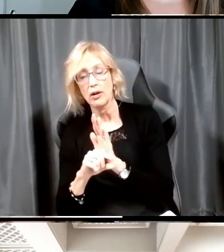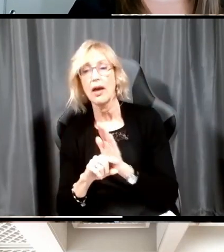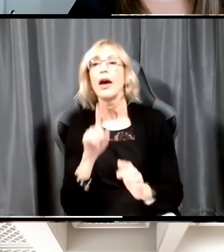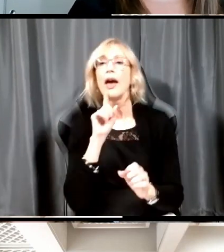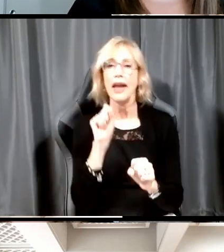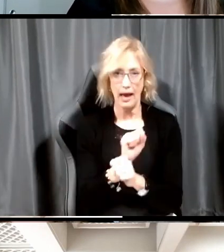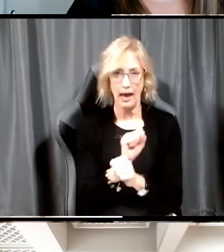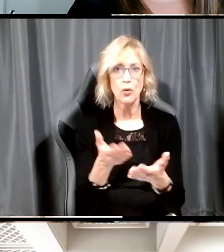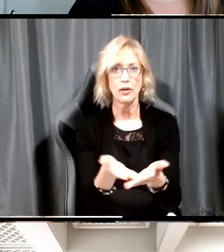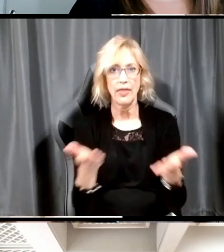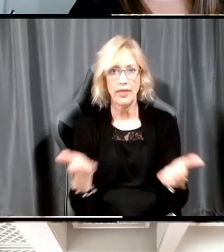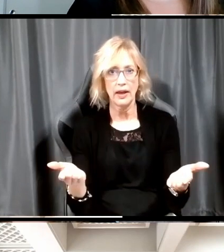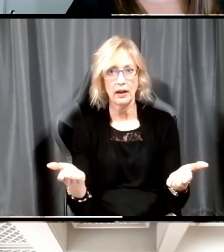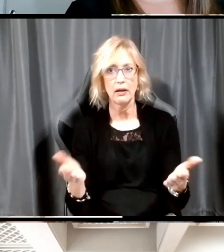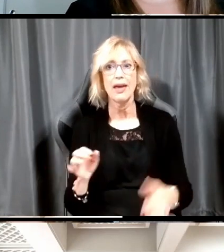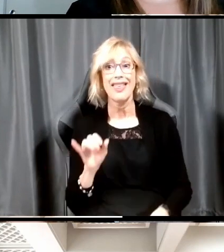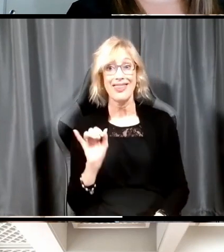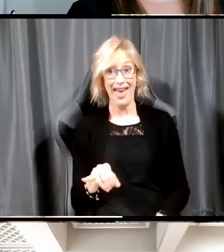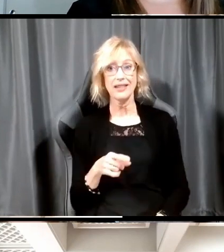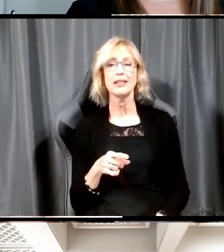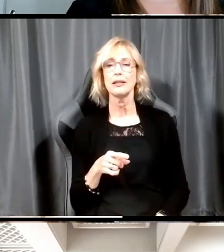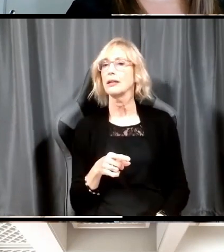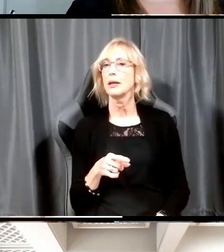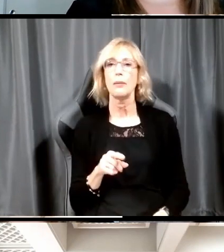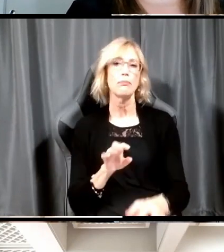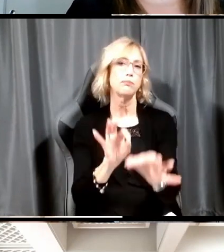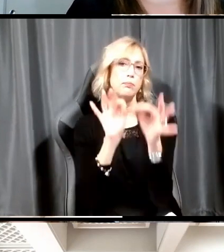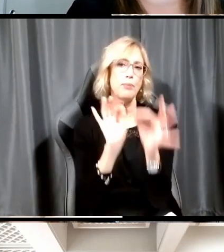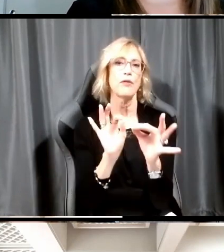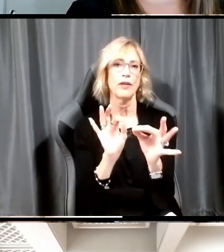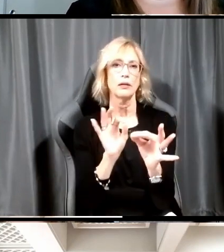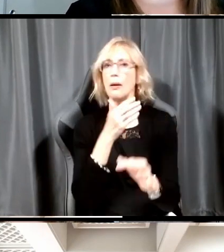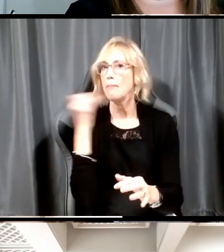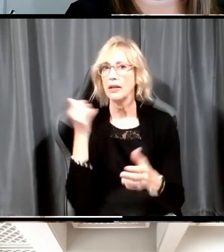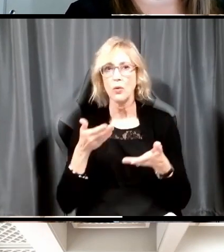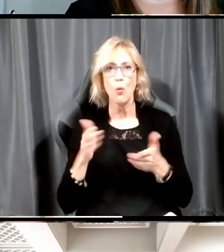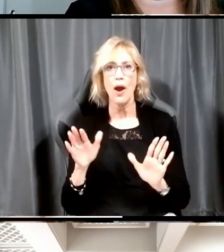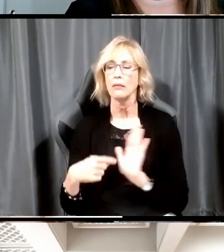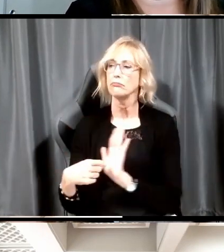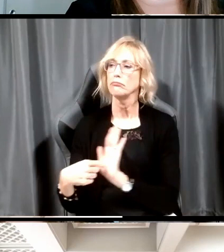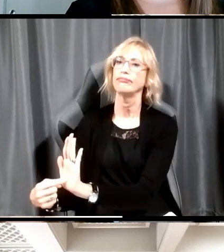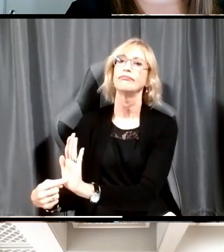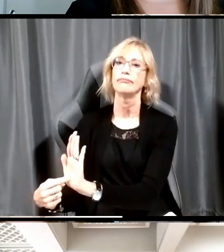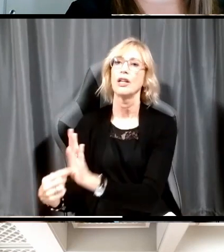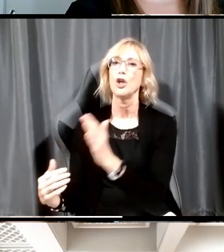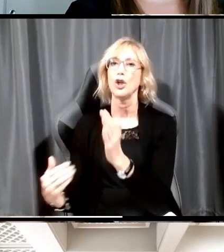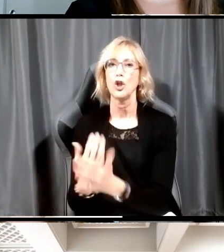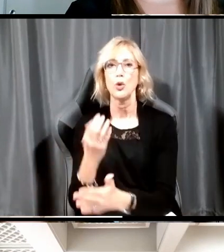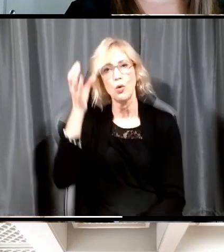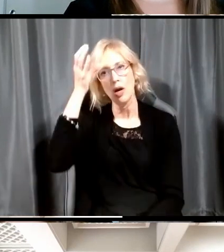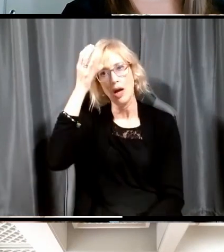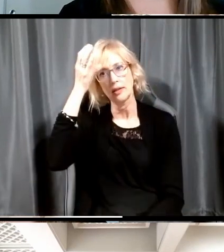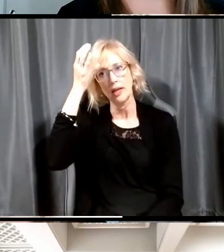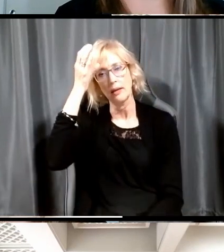actual object. That's probably one of the most ideal ways to present new concepts to